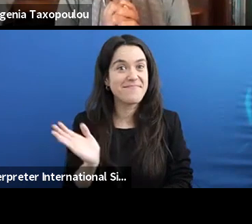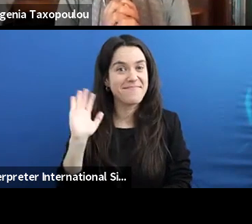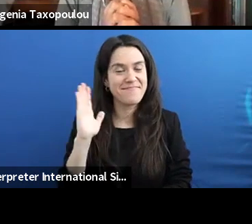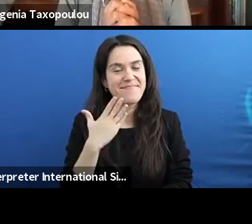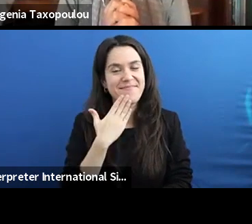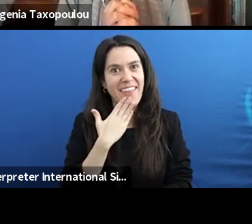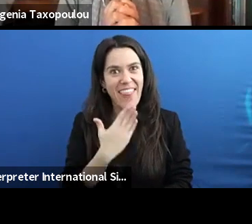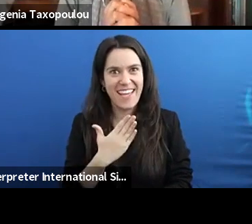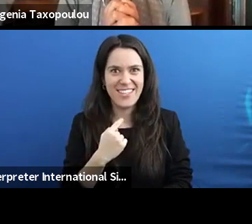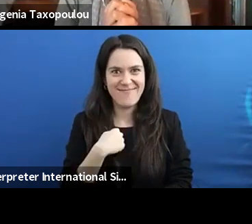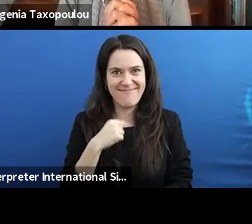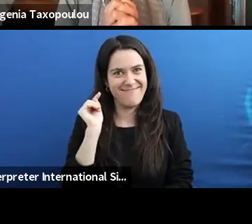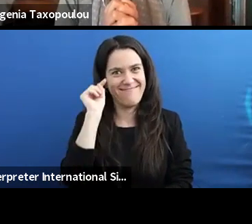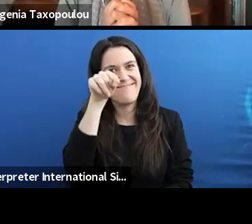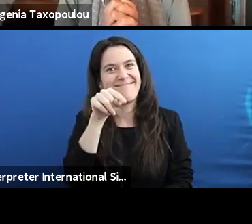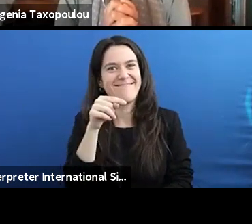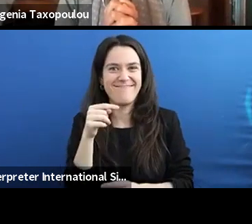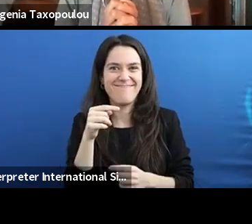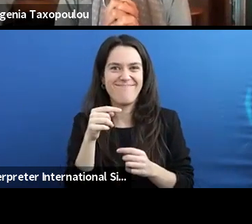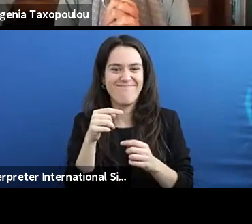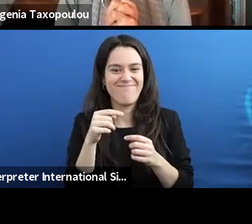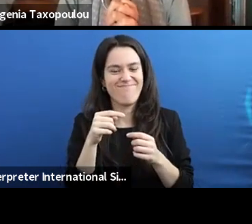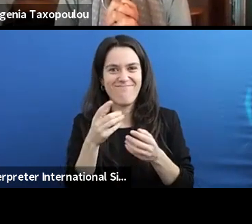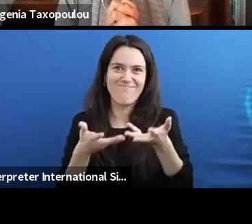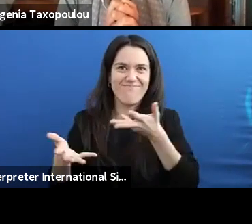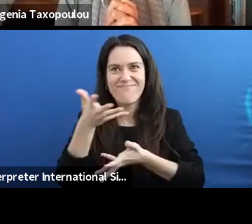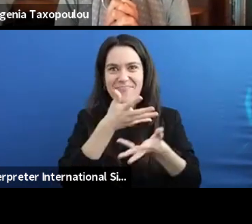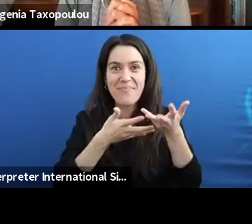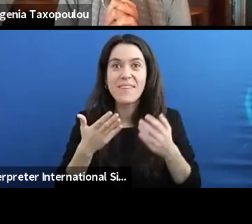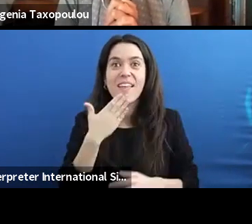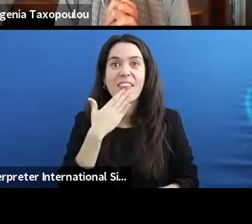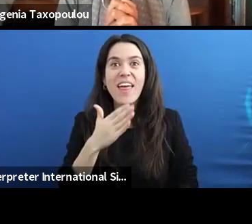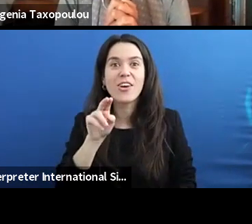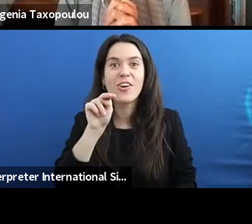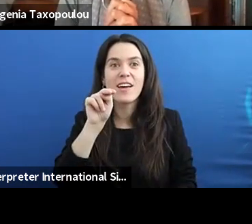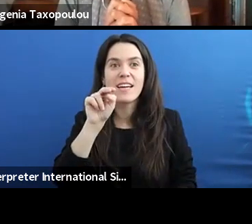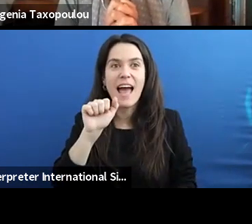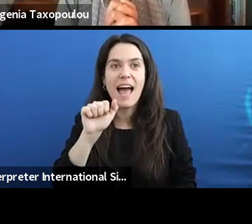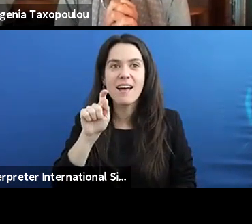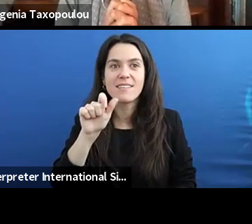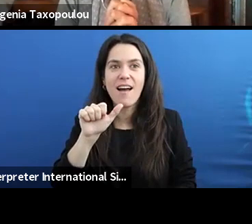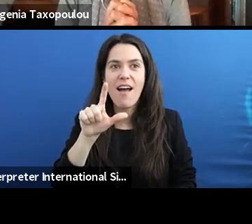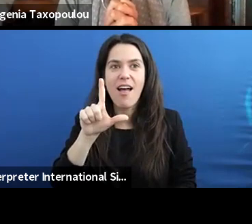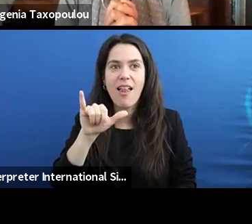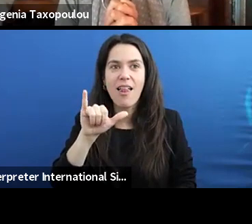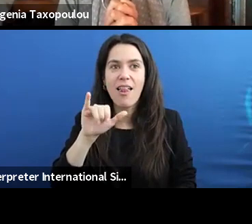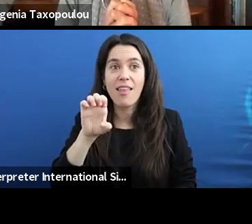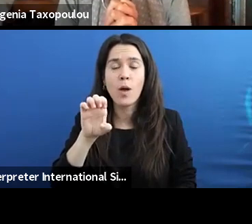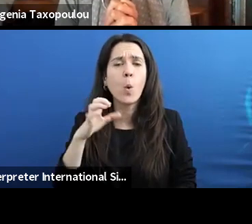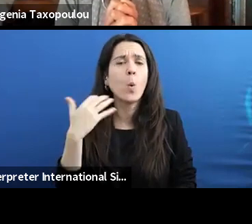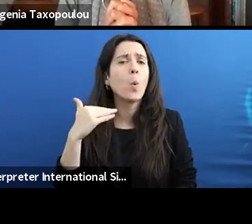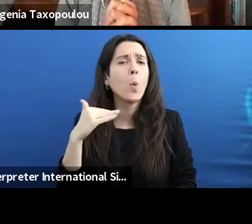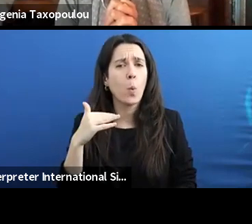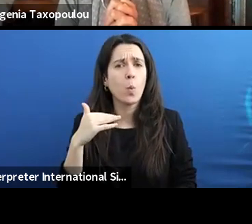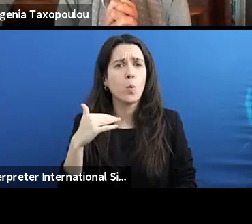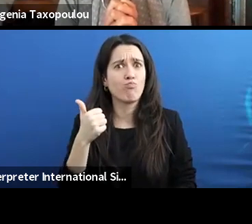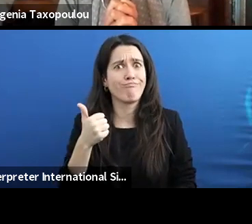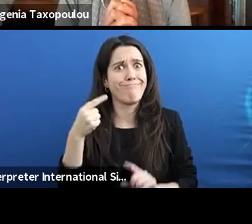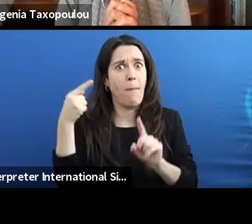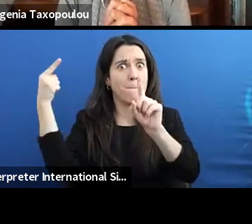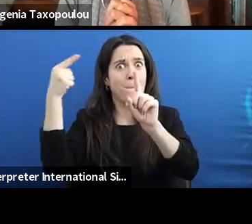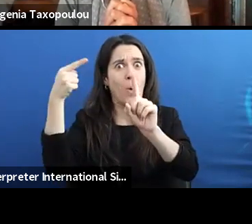to be here today. And thank you, Natalie, for actually putting the really important points that it's very